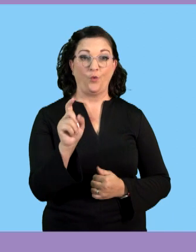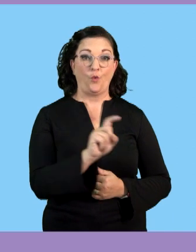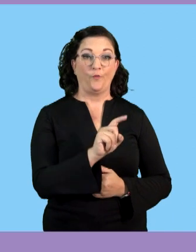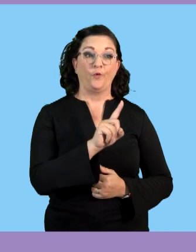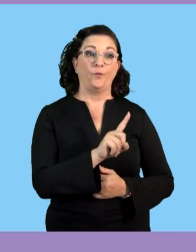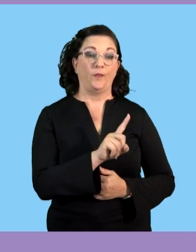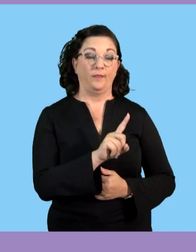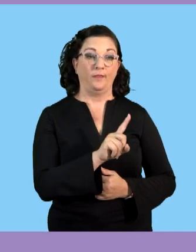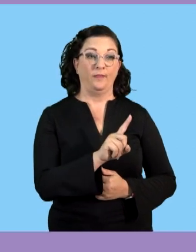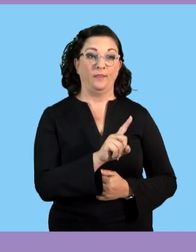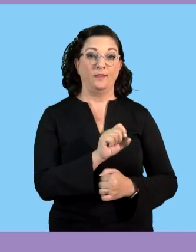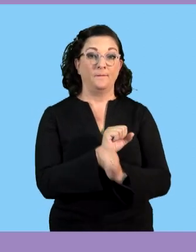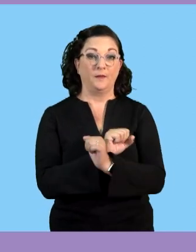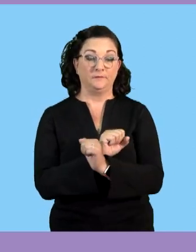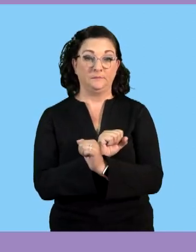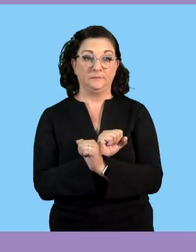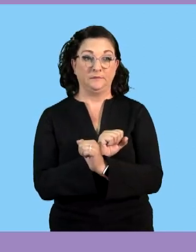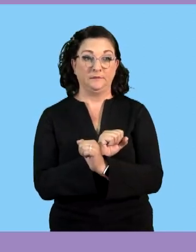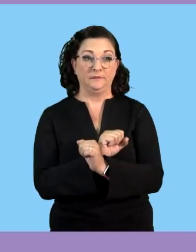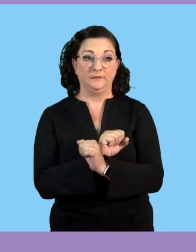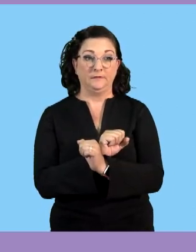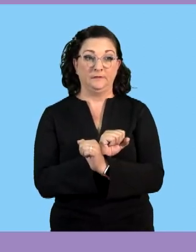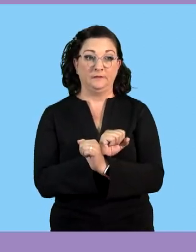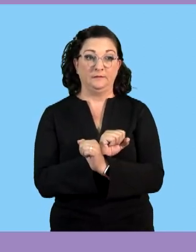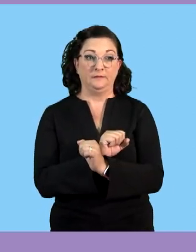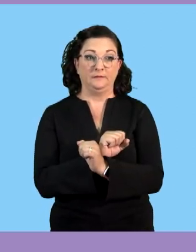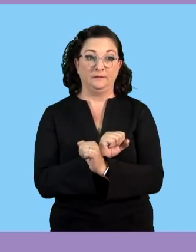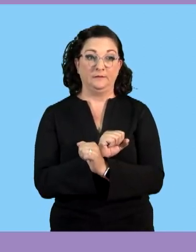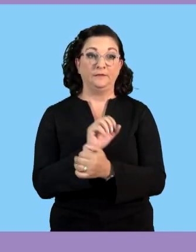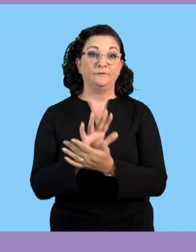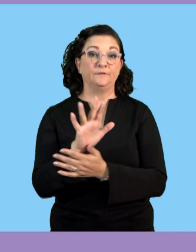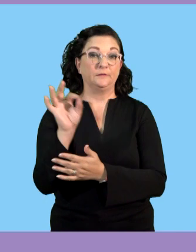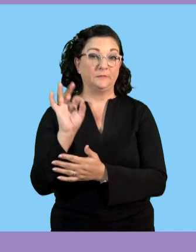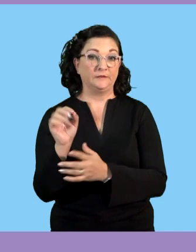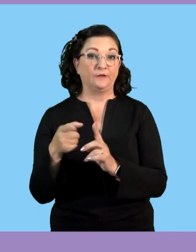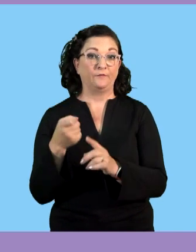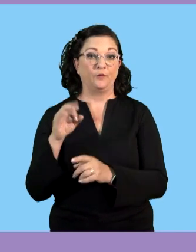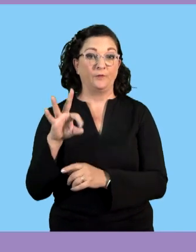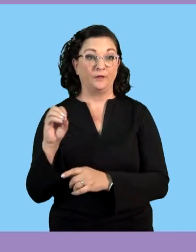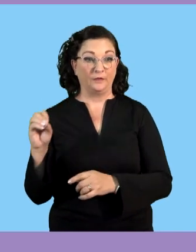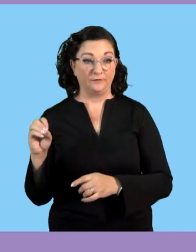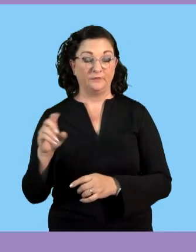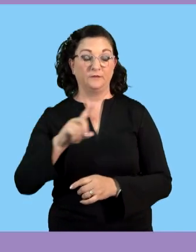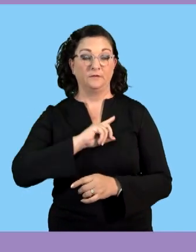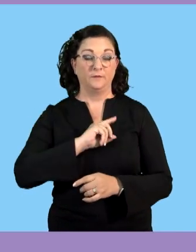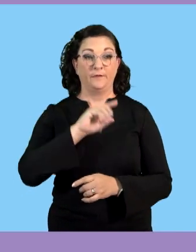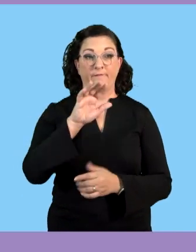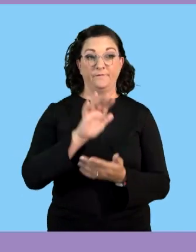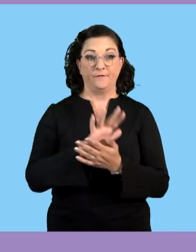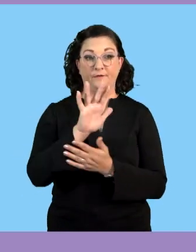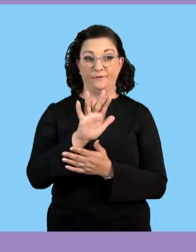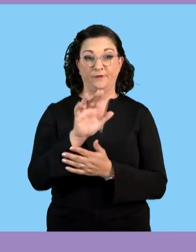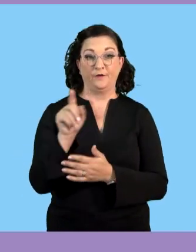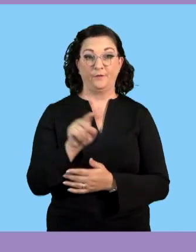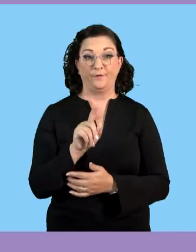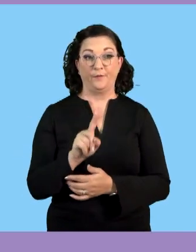300 over 1 multiplied. We're only finding 15% of 300 by 15 out